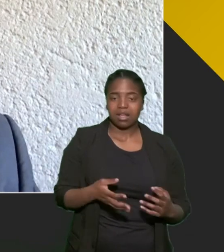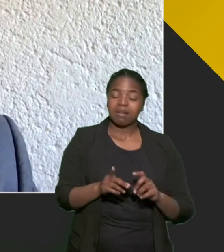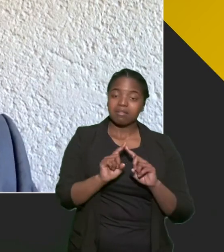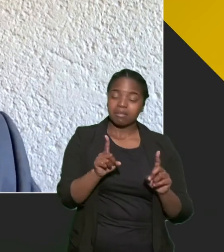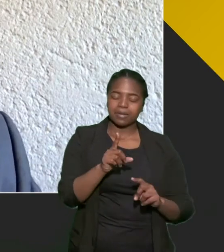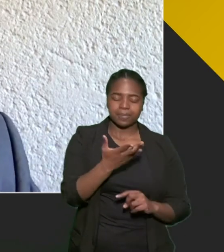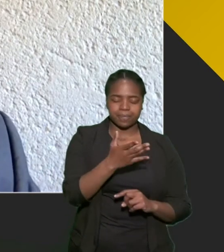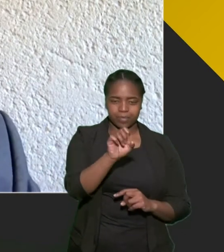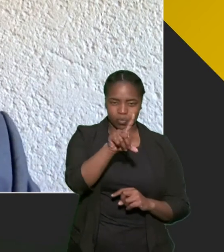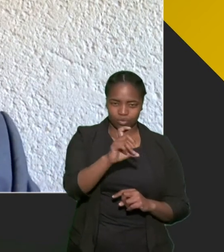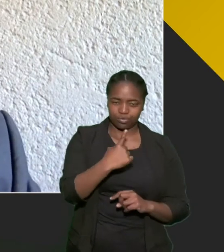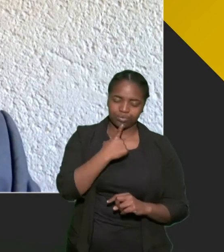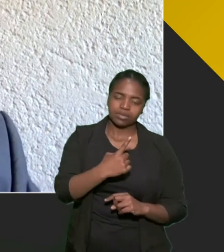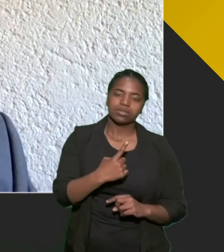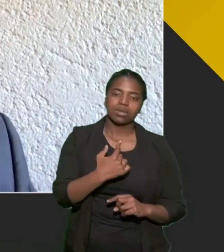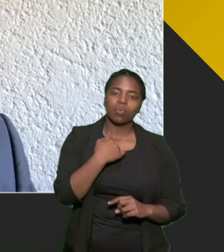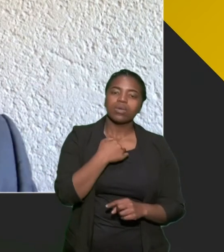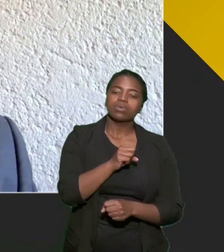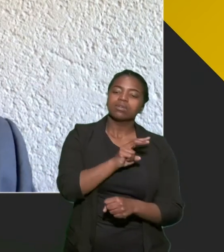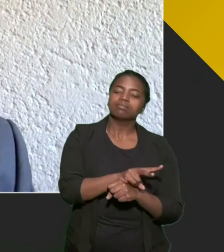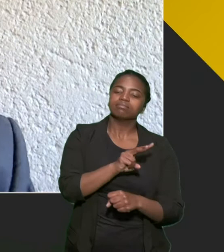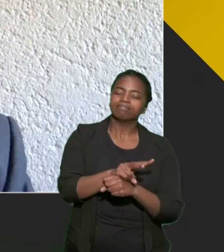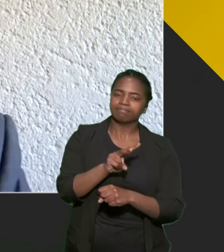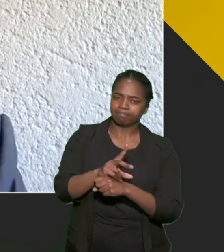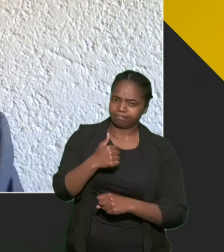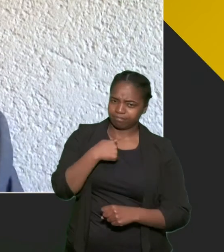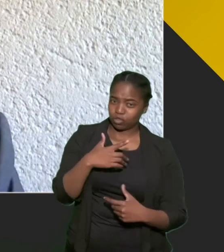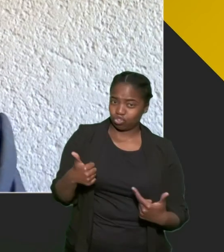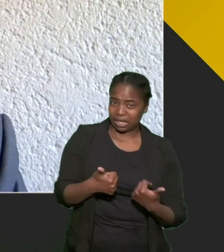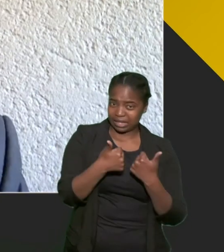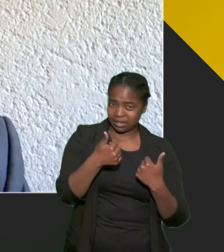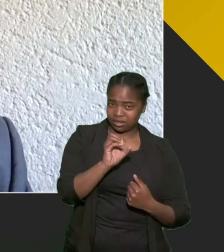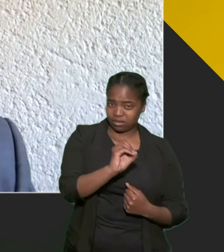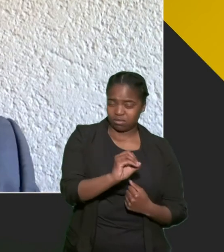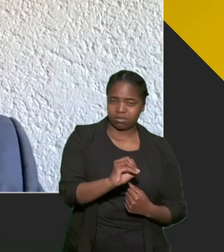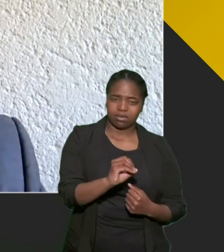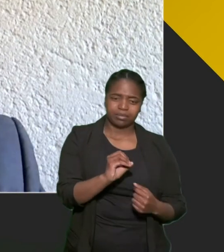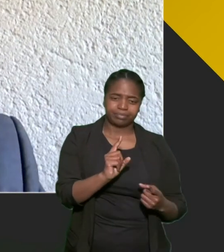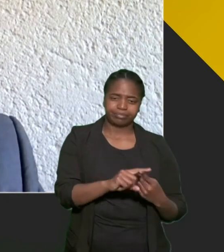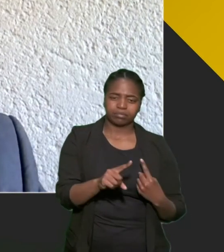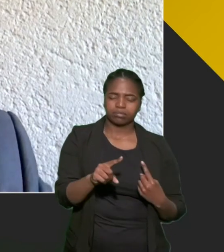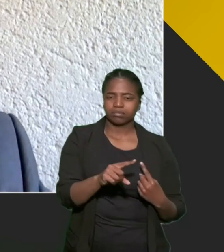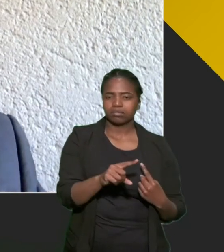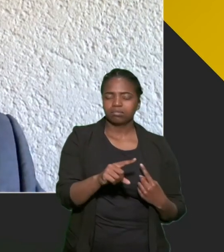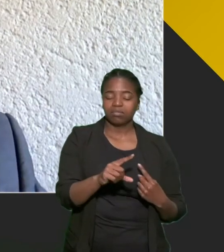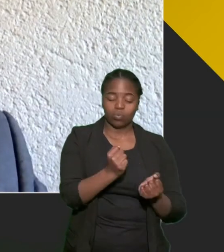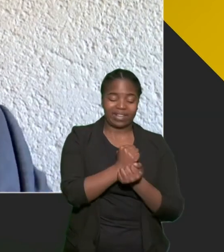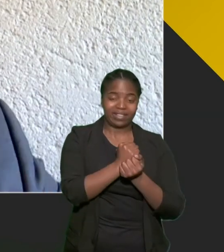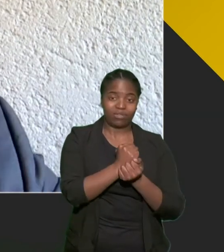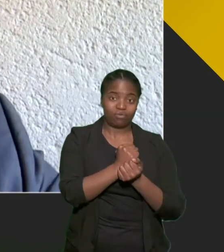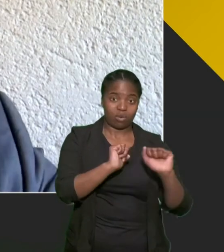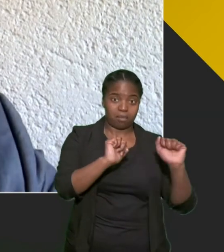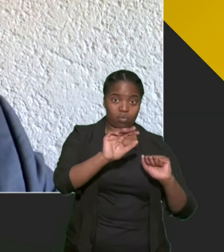to the other question that you had asked in terms of observations, there are challenges that exist in democracy across